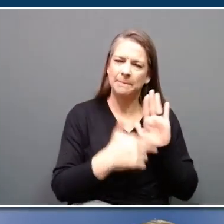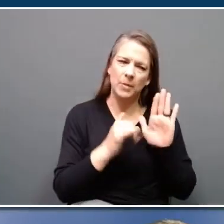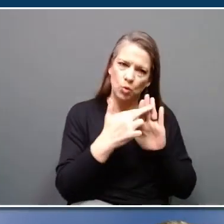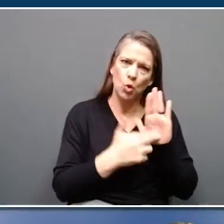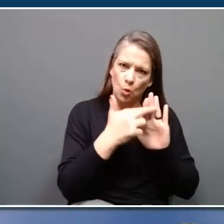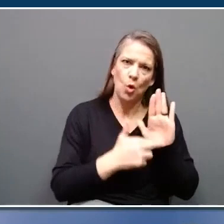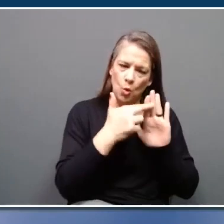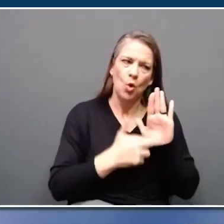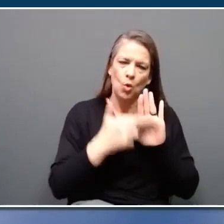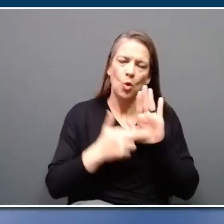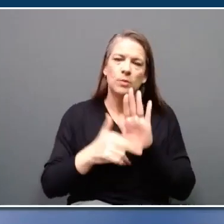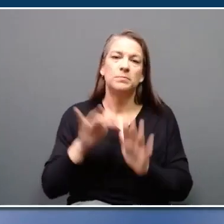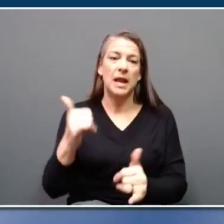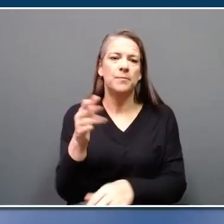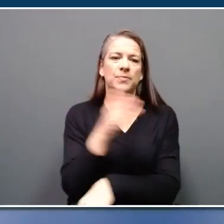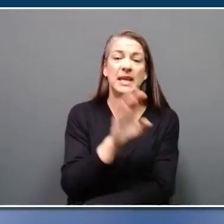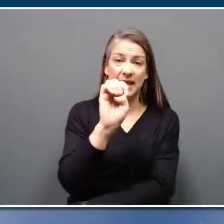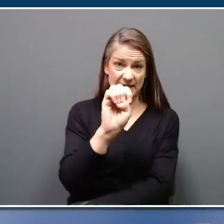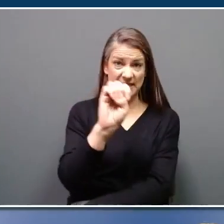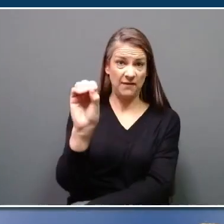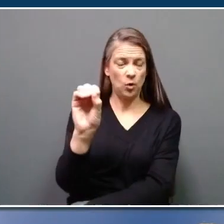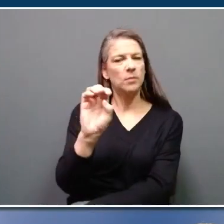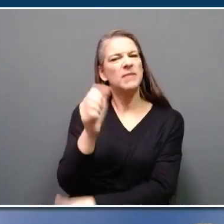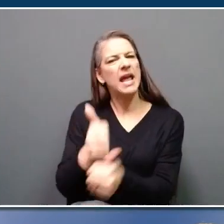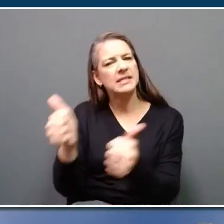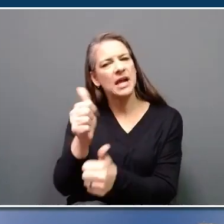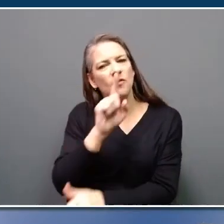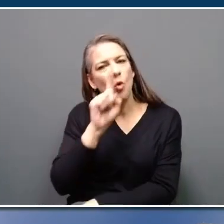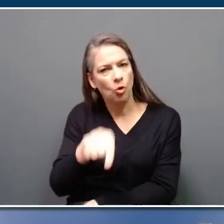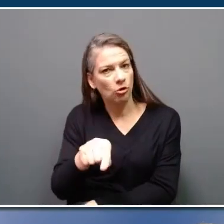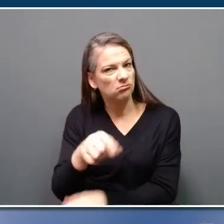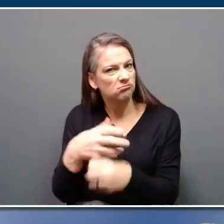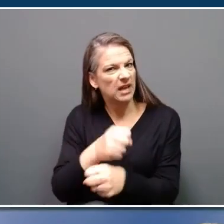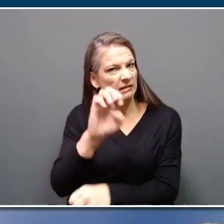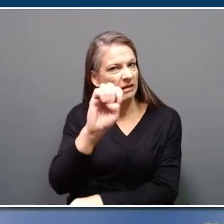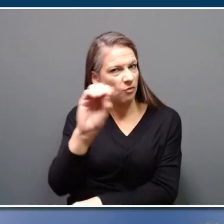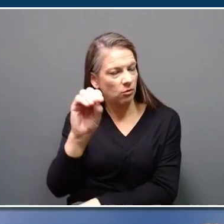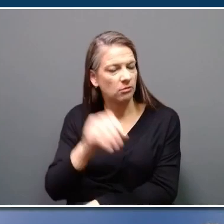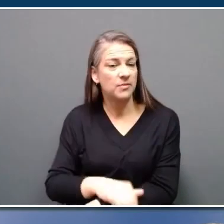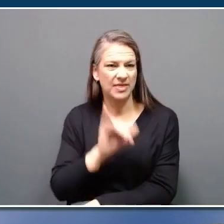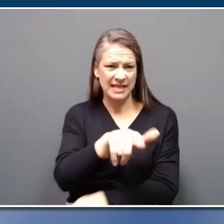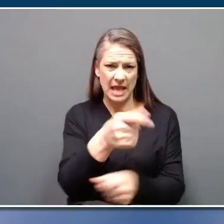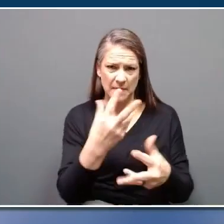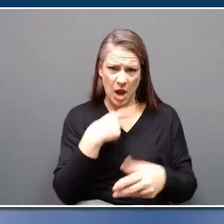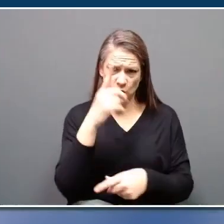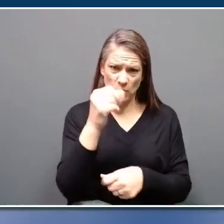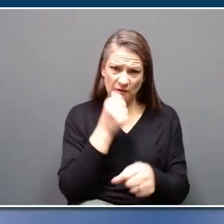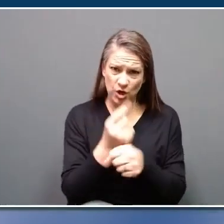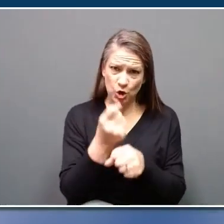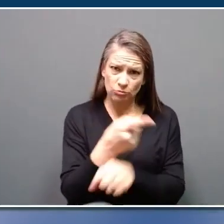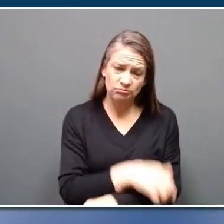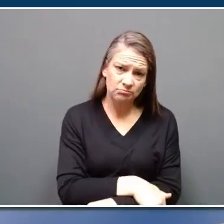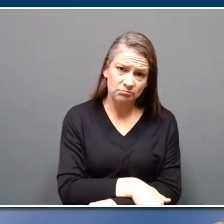you about executive orders. These are the number of executive orders that I issue every year. And maybe they're thinking